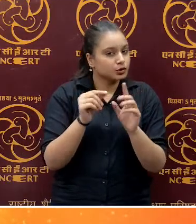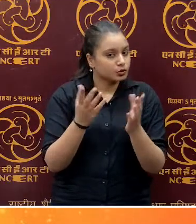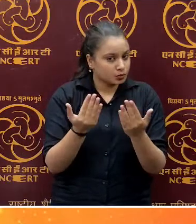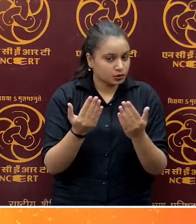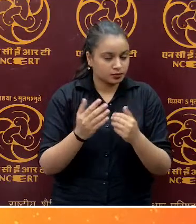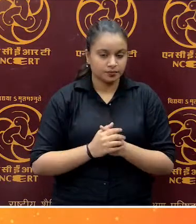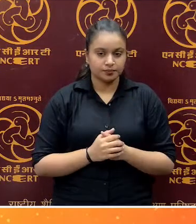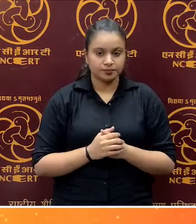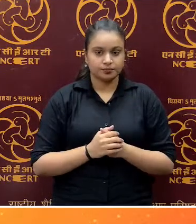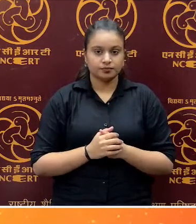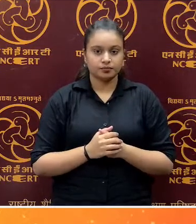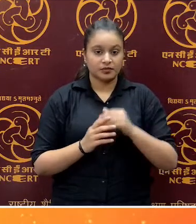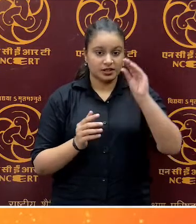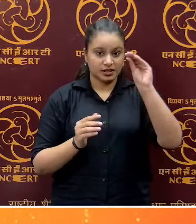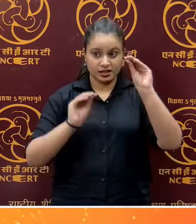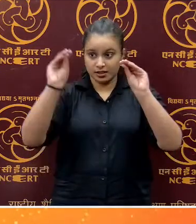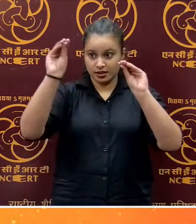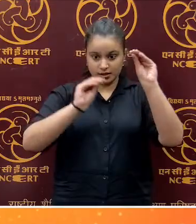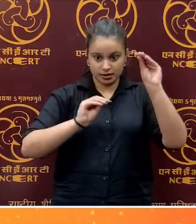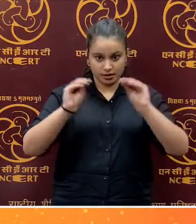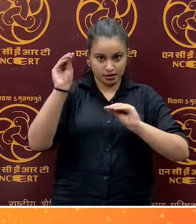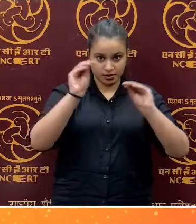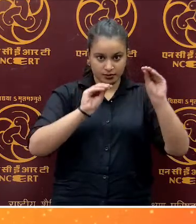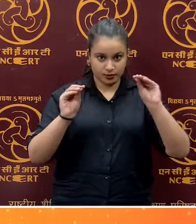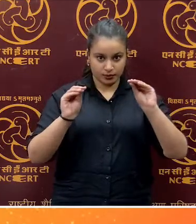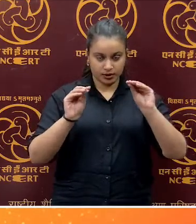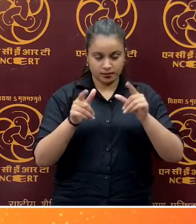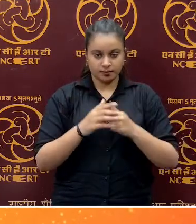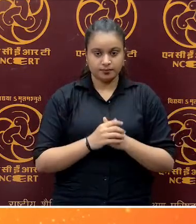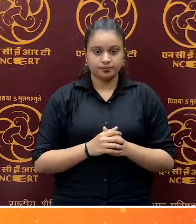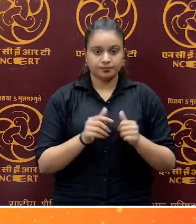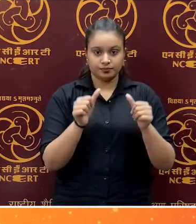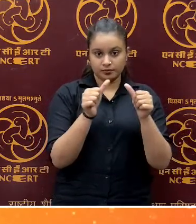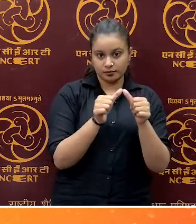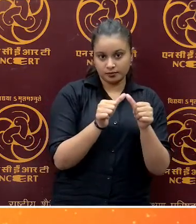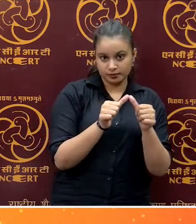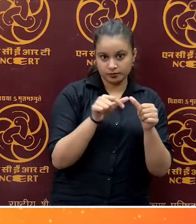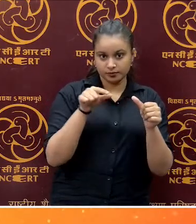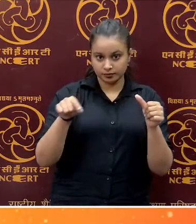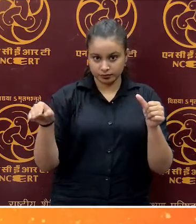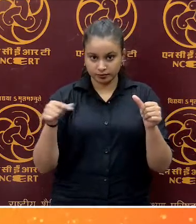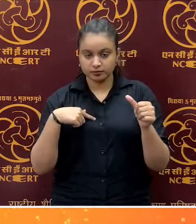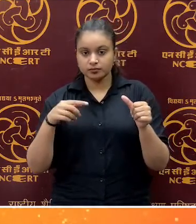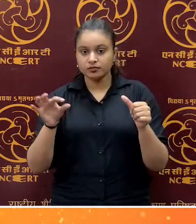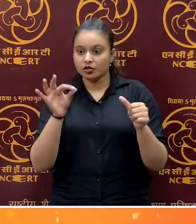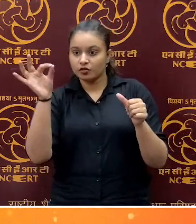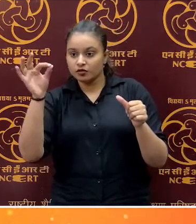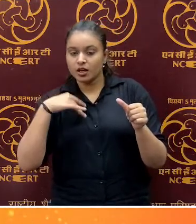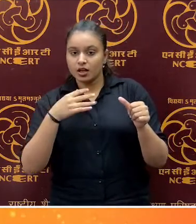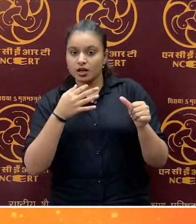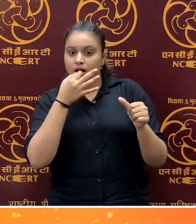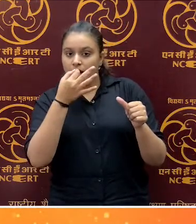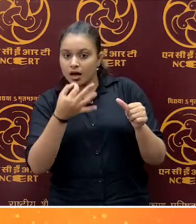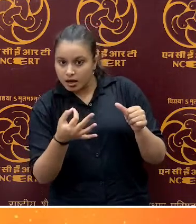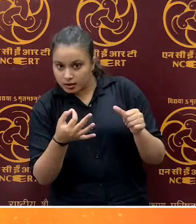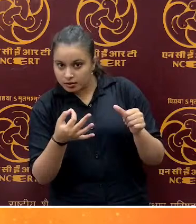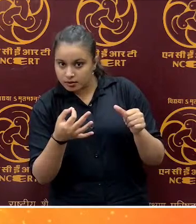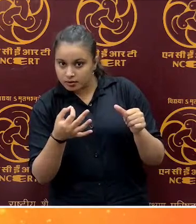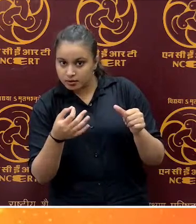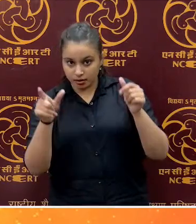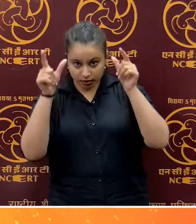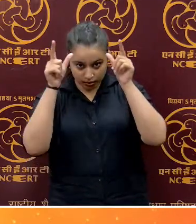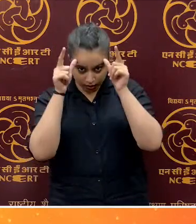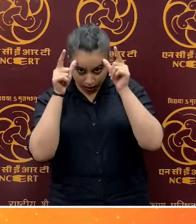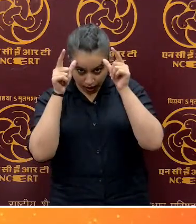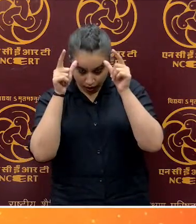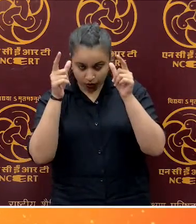right sequence of the story. So A is the fly asks the cow, grass and leaf if they know her name.